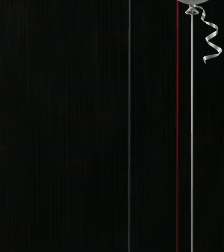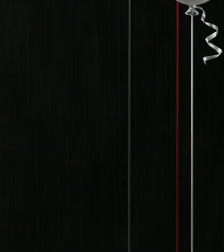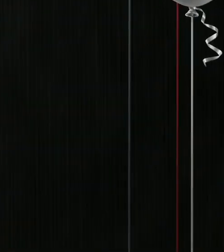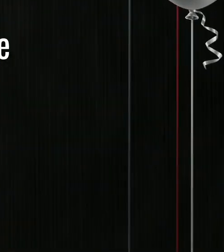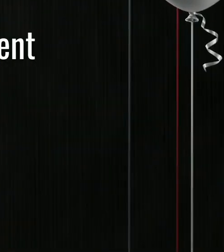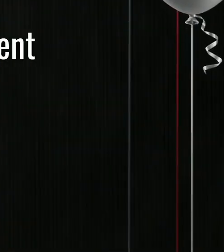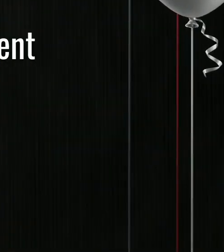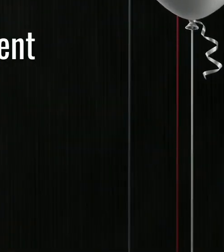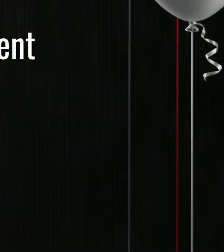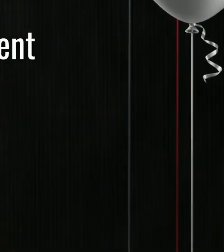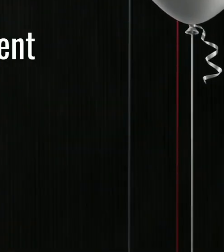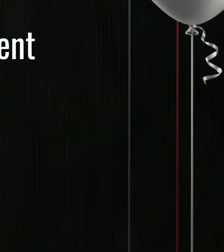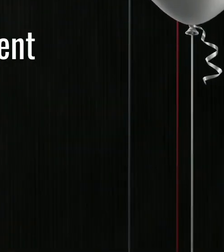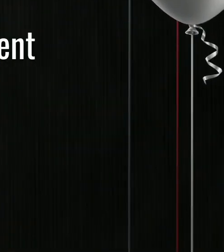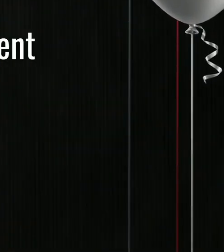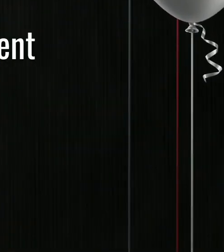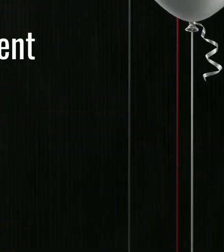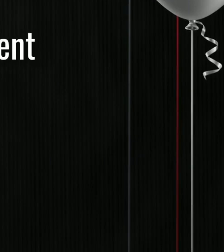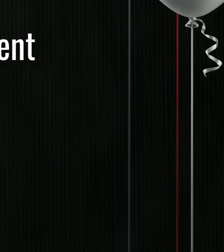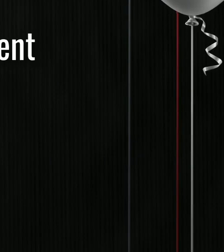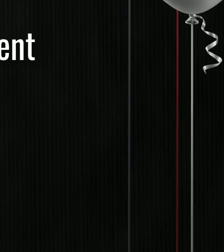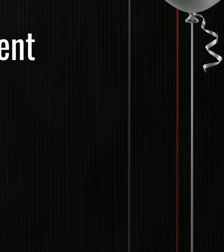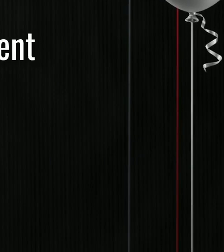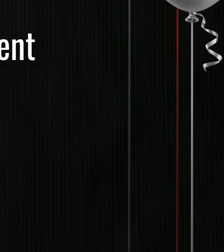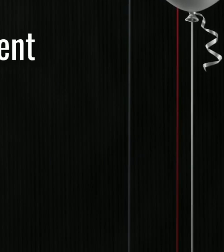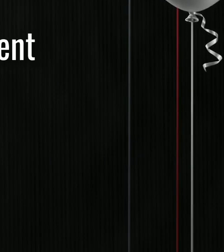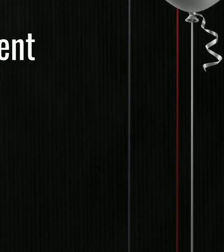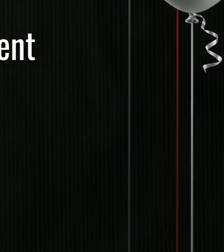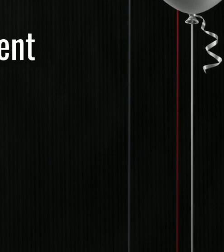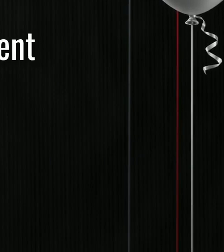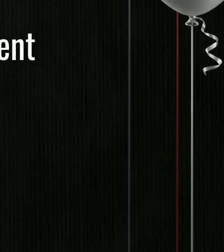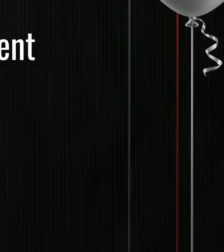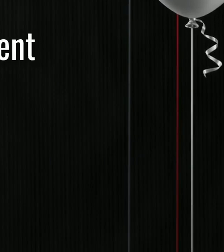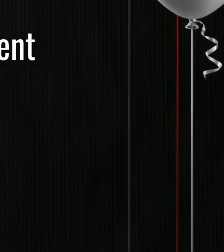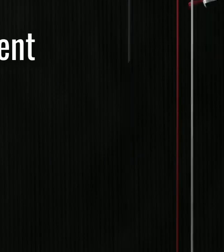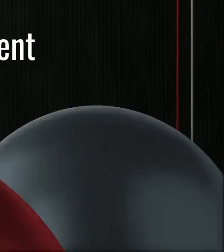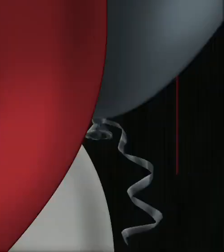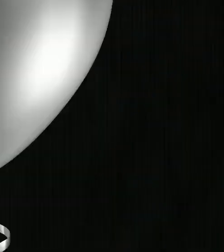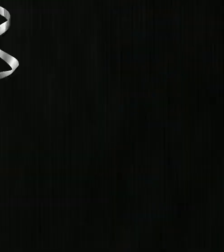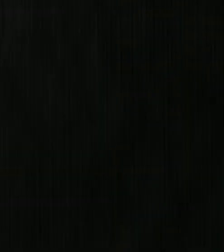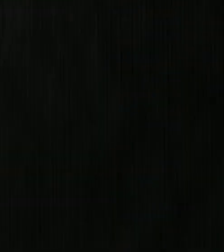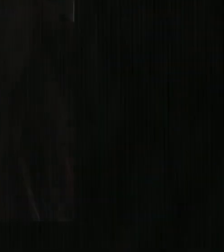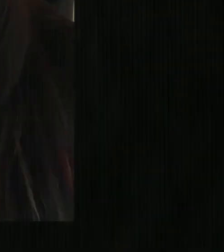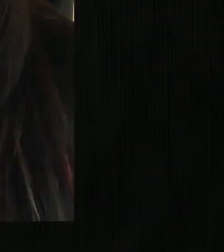Jennifer Matthew Souza, Bachelor of Arts in Human Development.